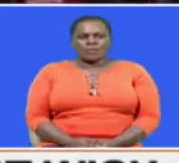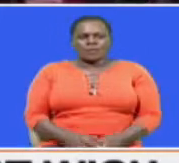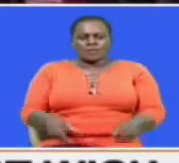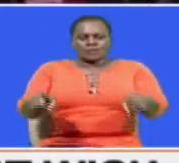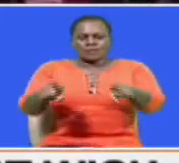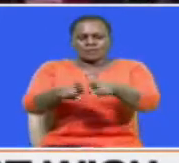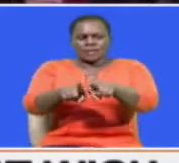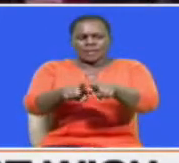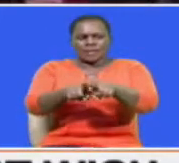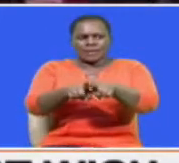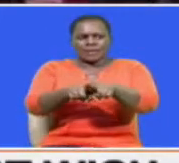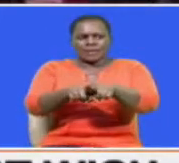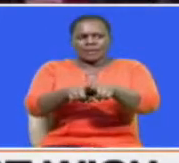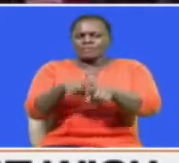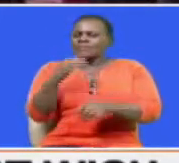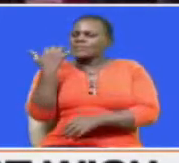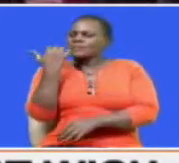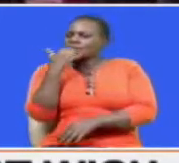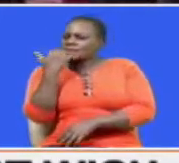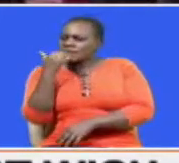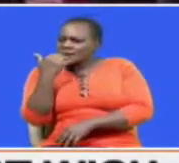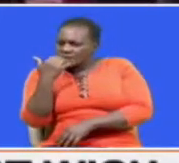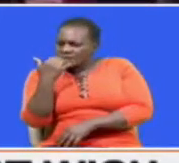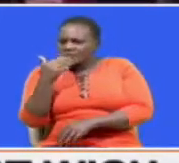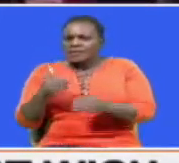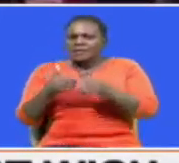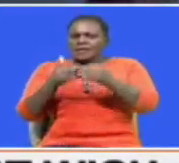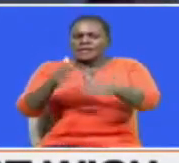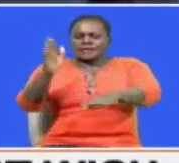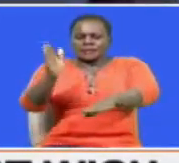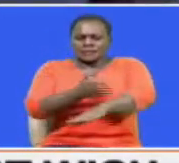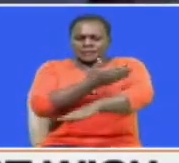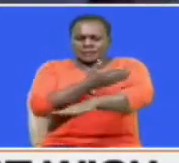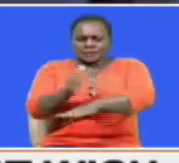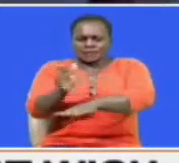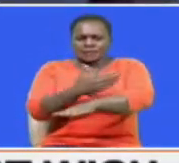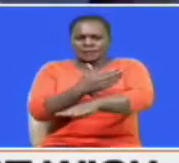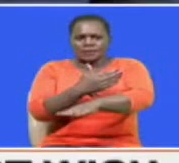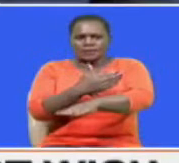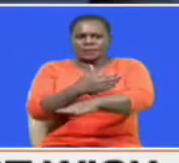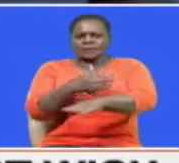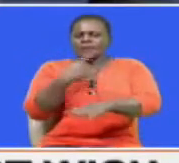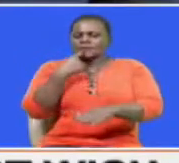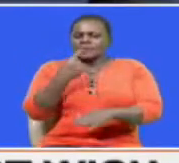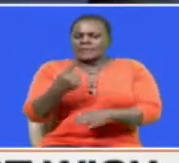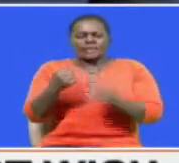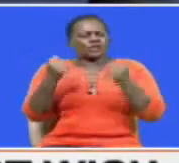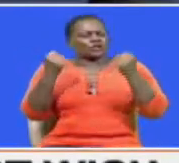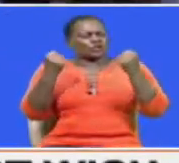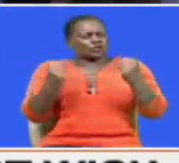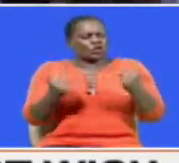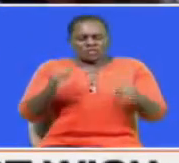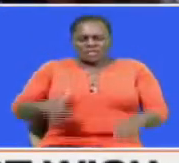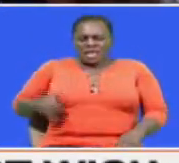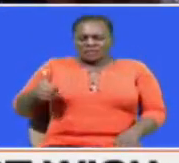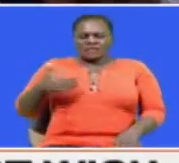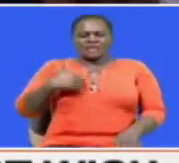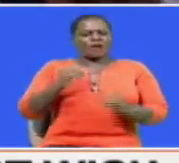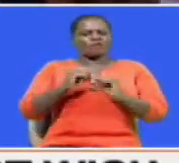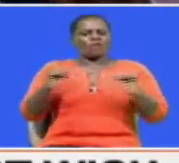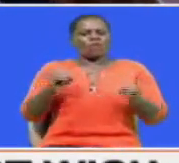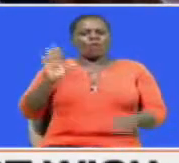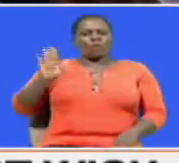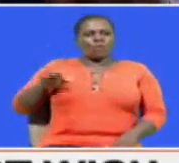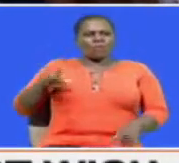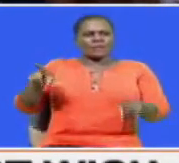Even Deputy President Rigathi Gachagua led the singing. The late was eulogized as a brave and selfless heroine, as